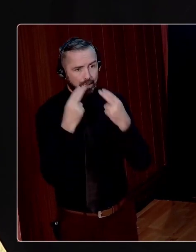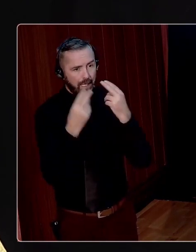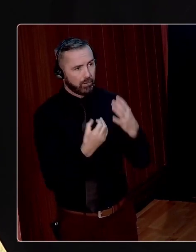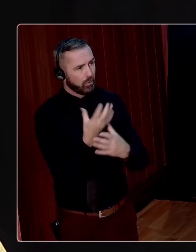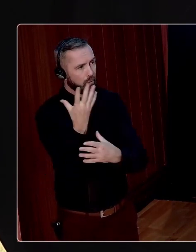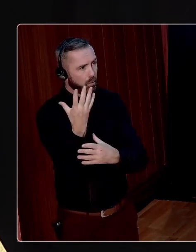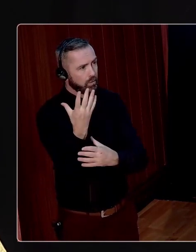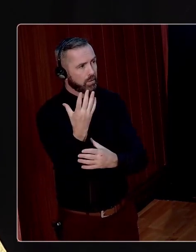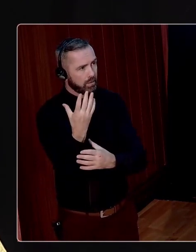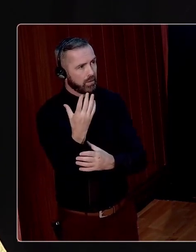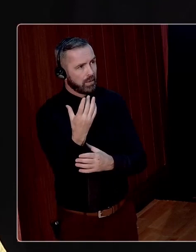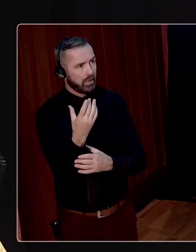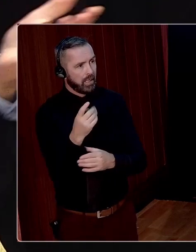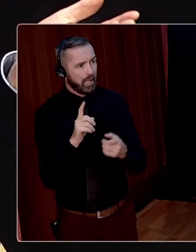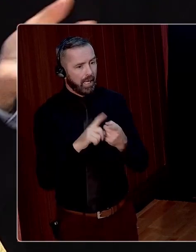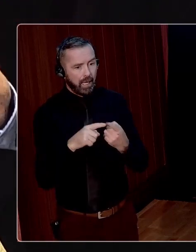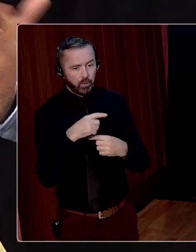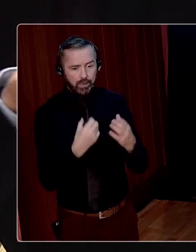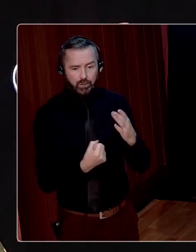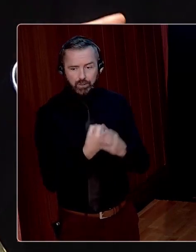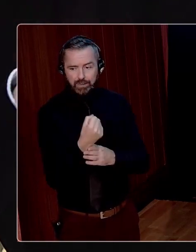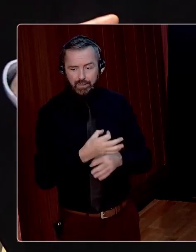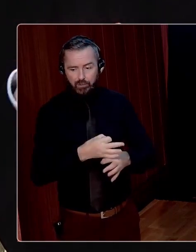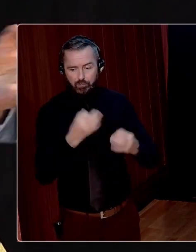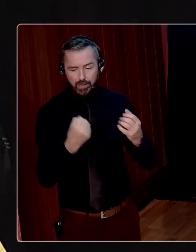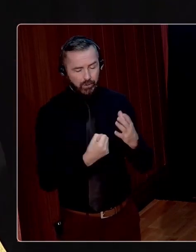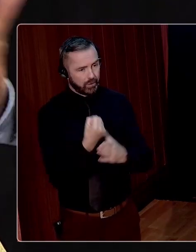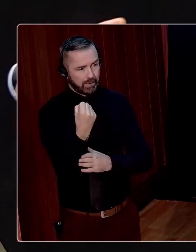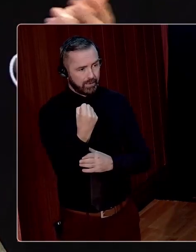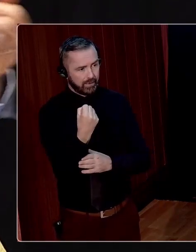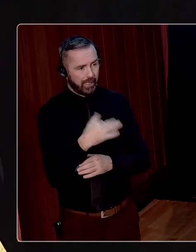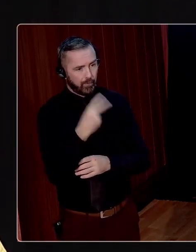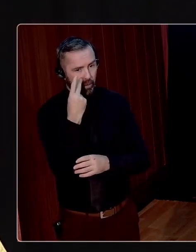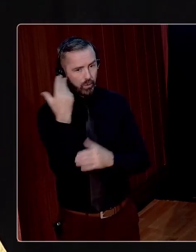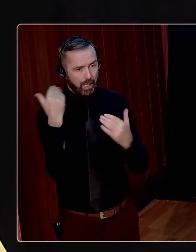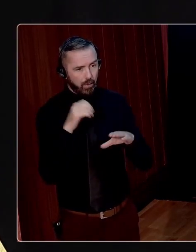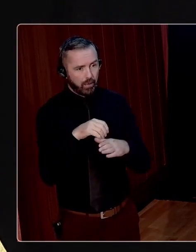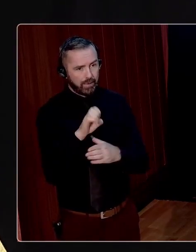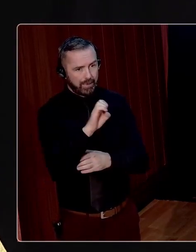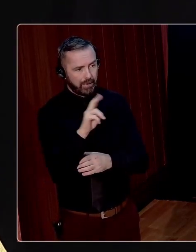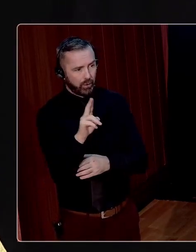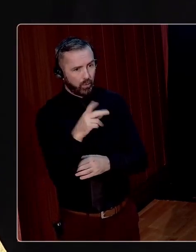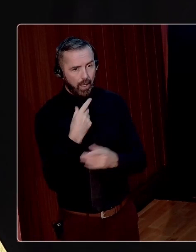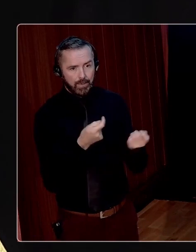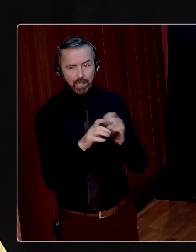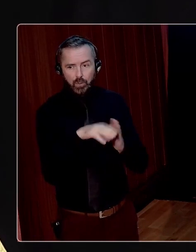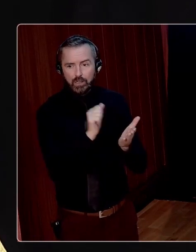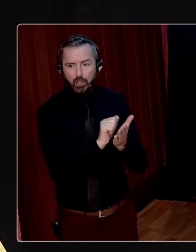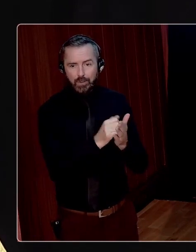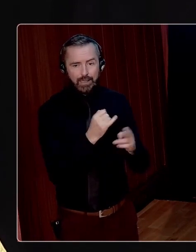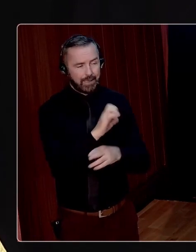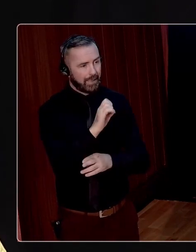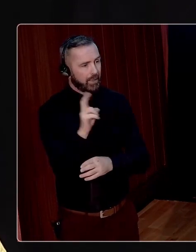growth, and it succeeded greatly, in my opinion. If you look now on the European Union, I'm dealing with the documents in the